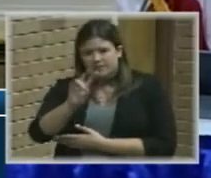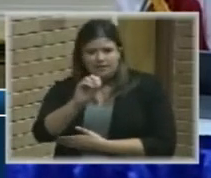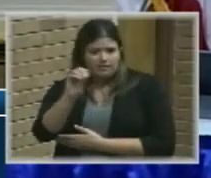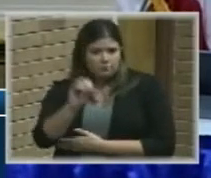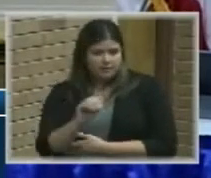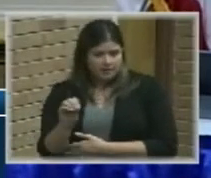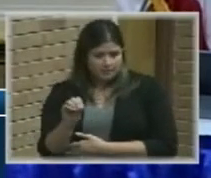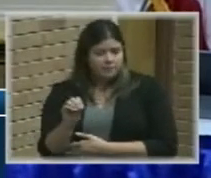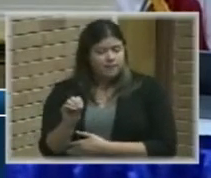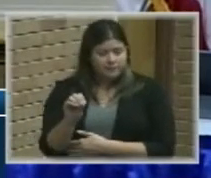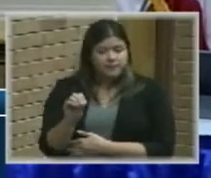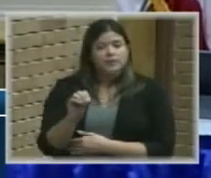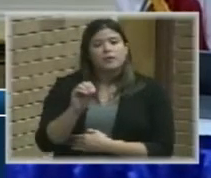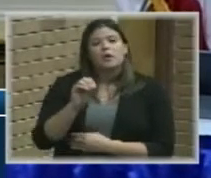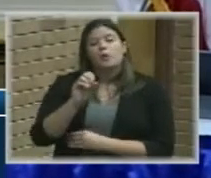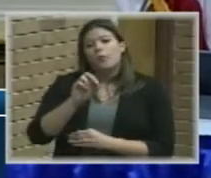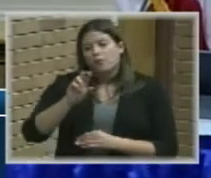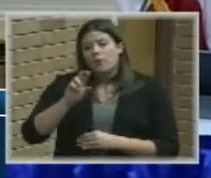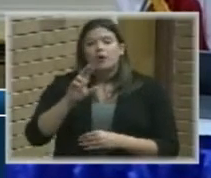1.77%, or